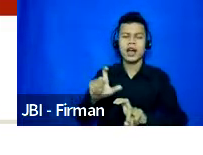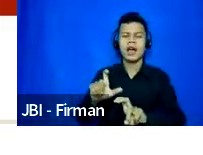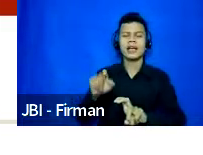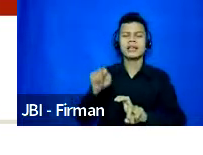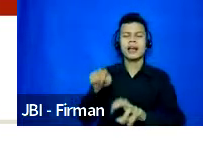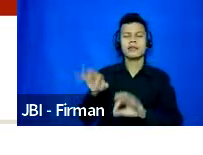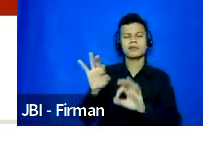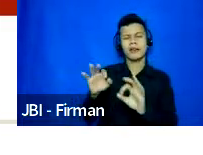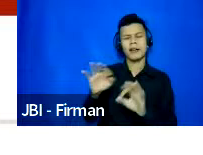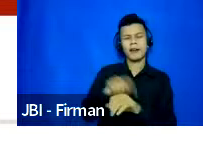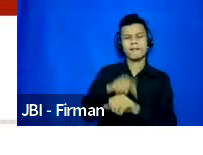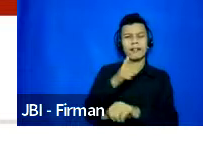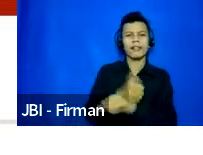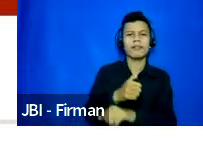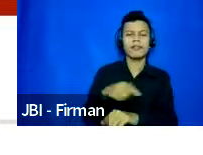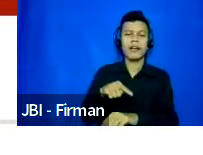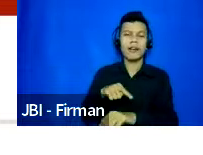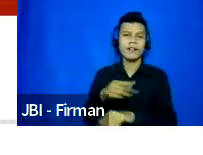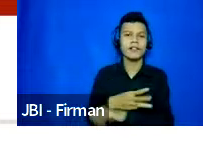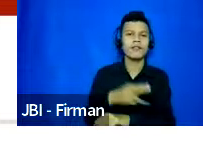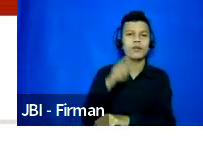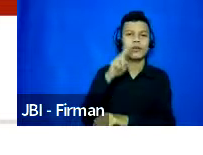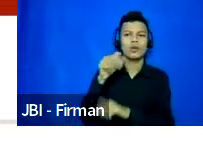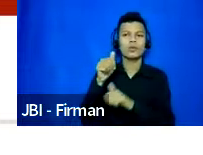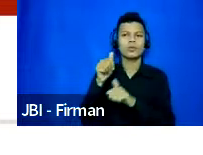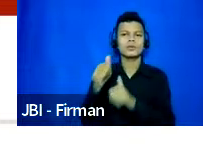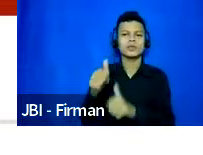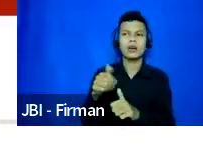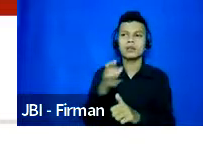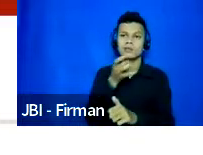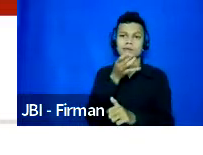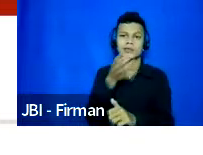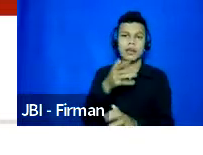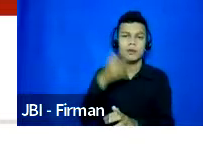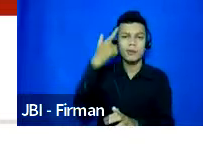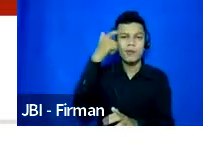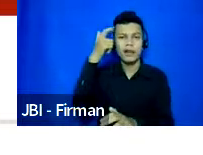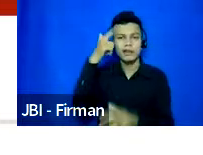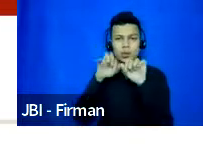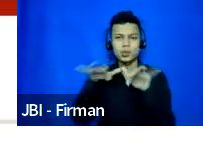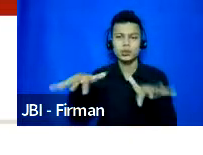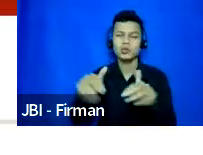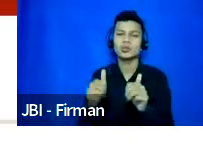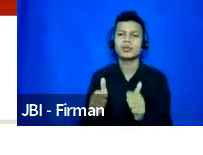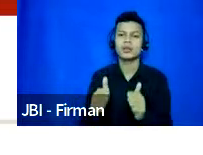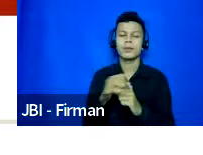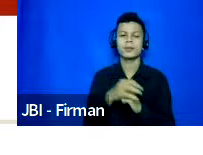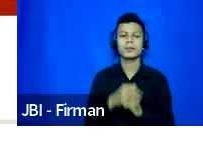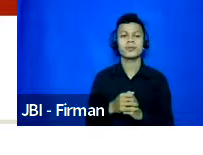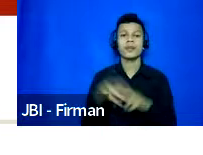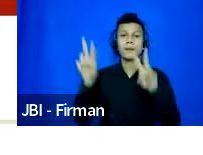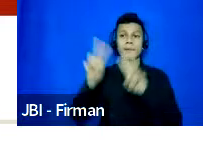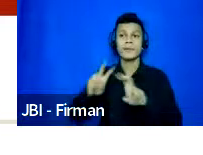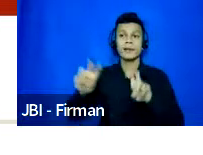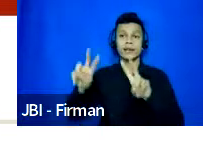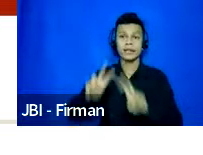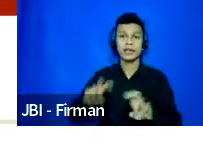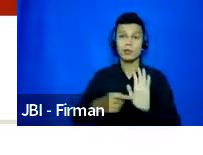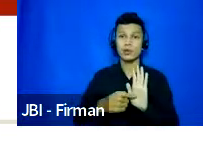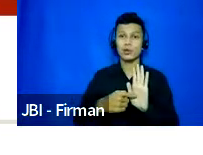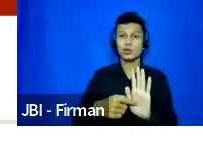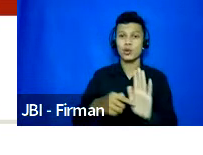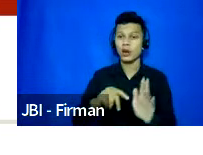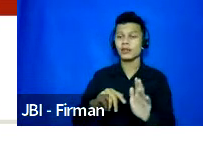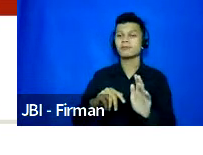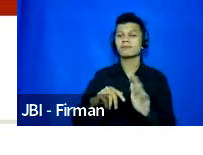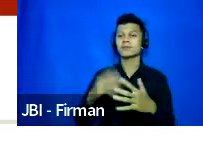disseminate education-focused messages and lessons. The results show that majority had access to mobile phones and radios.